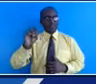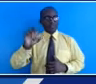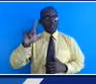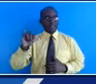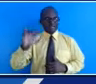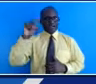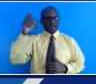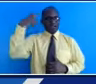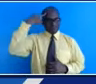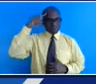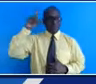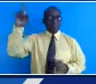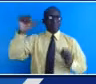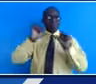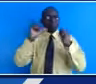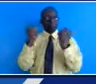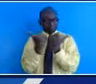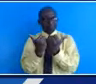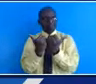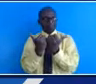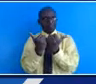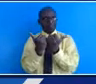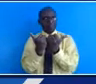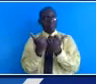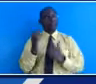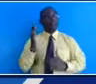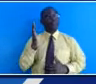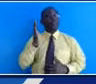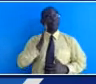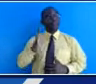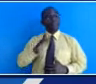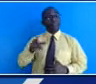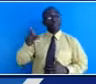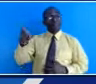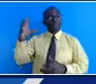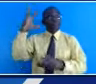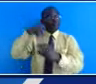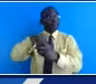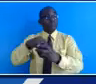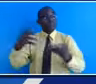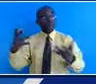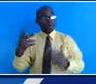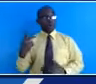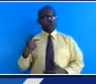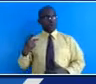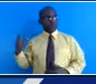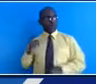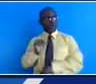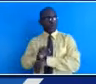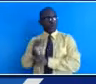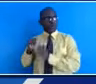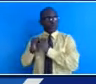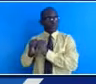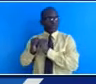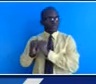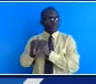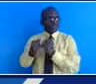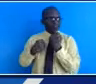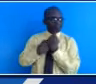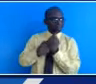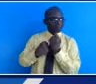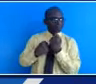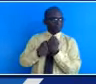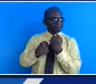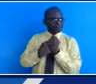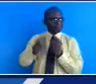constantly lobbied by advocates for different points of view. In fact, that would take up the bulk of the day when you're sitting in an office in Albany, and they're usually in 15-minute